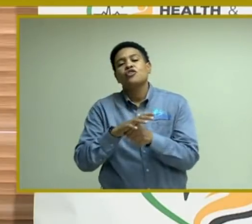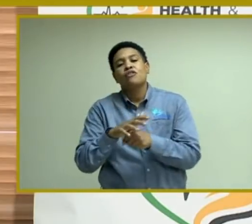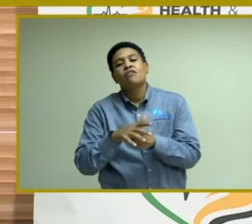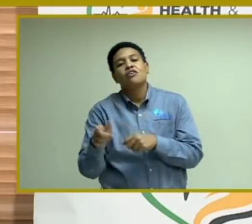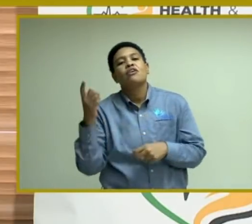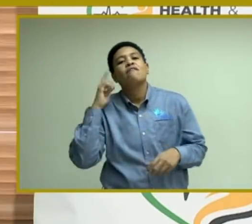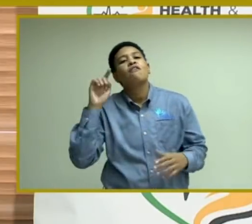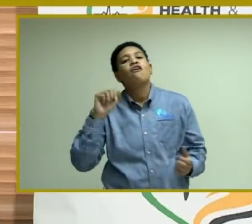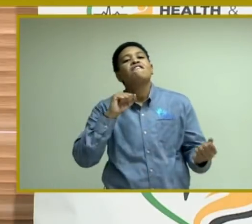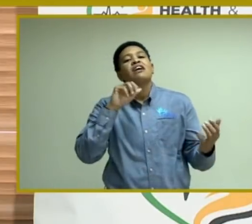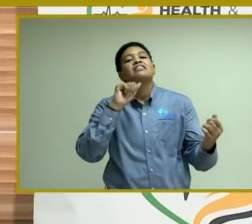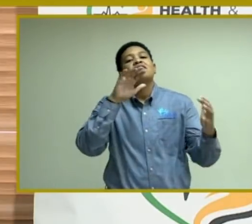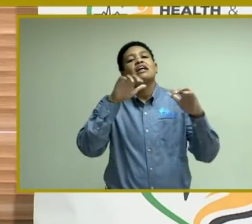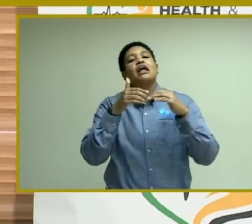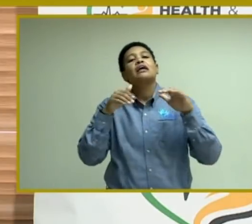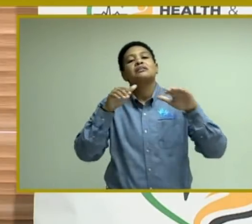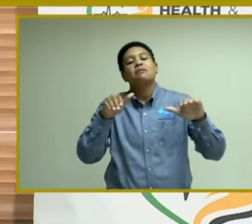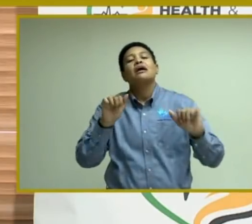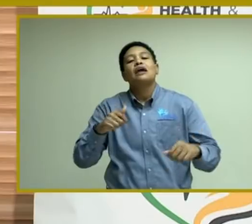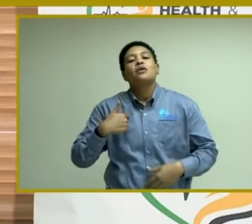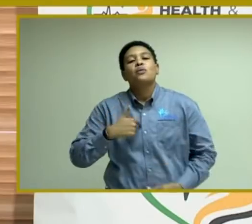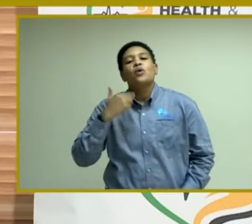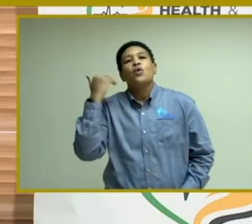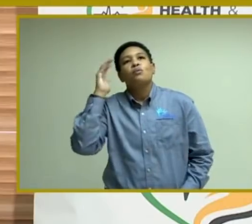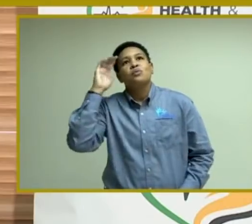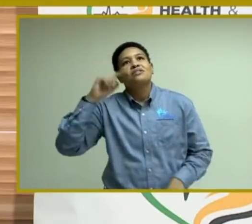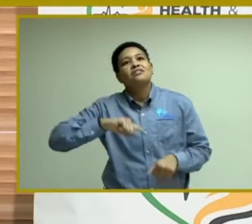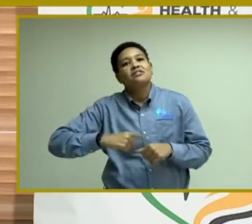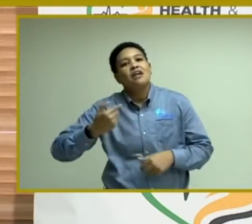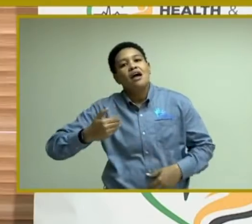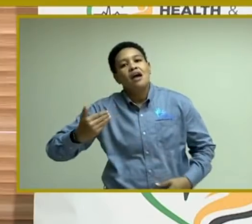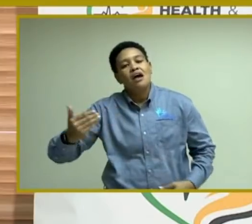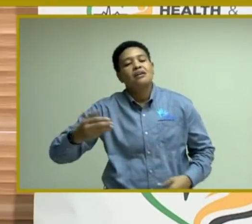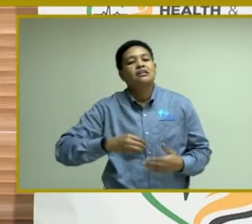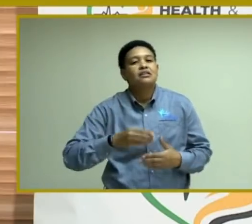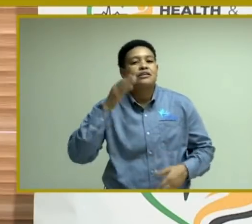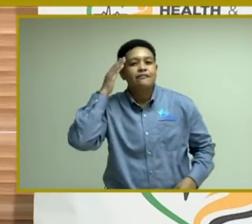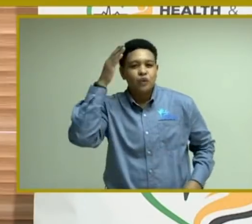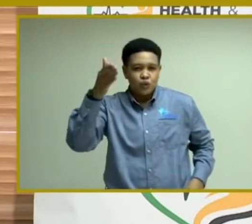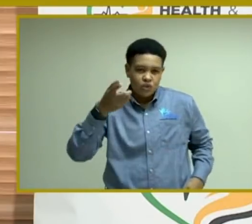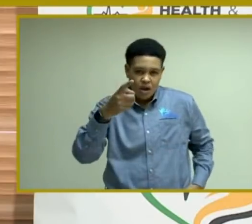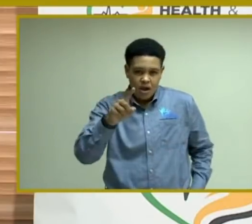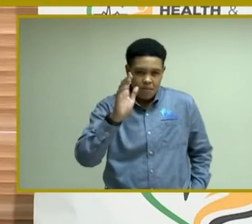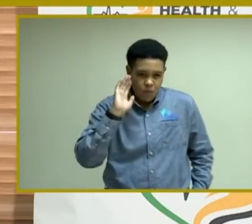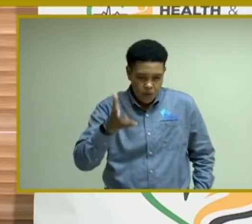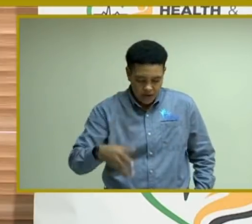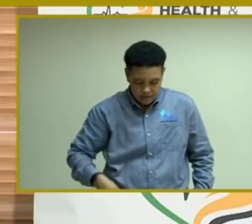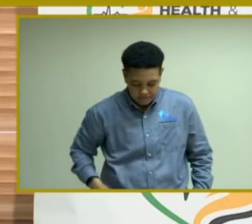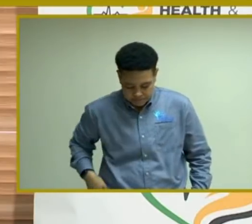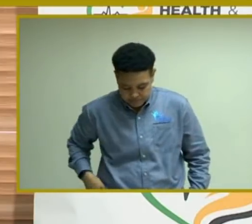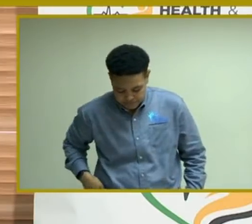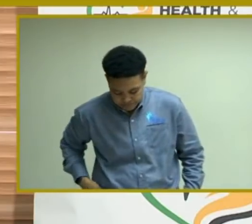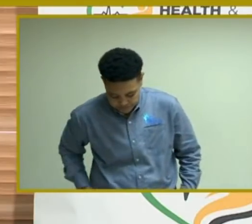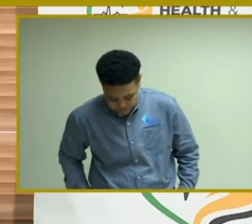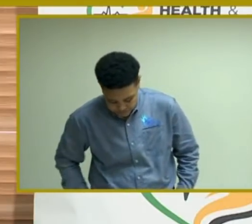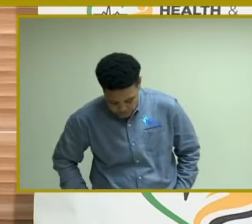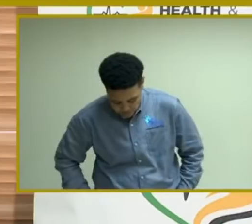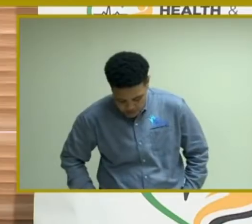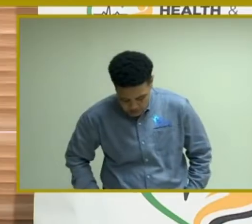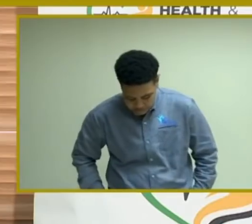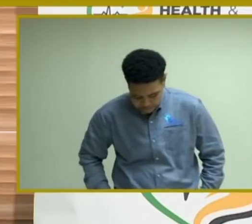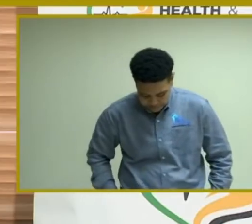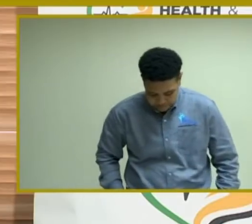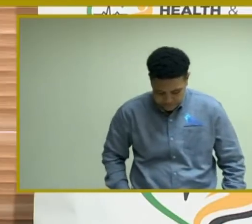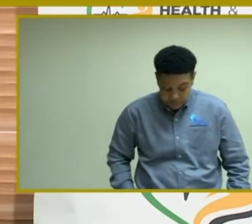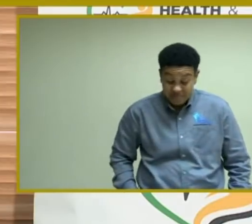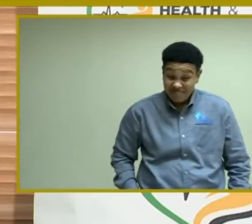for face-to-face classes, which we hope will begin in the near future. So for persons who do not